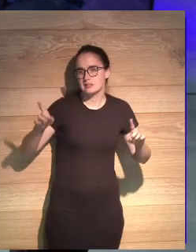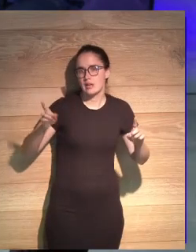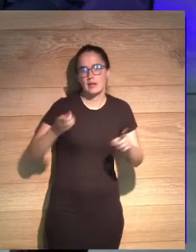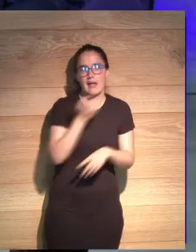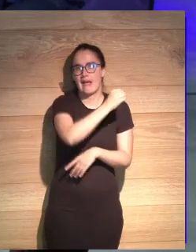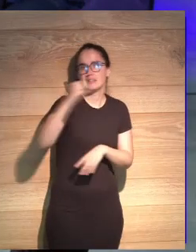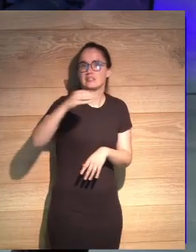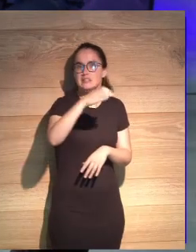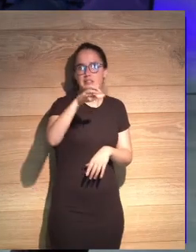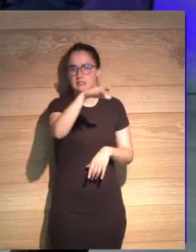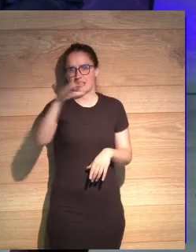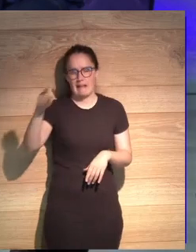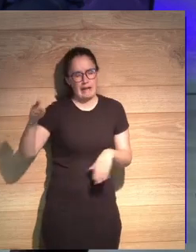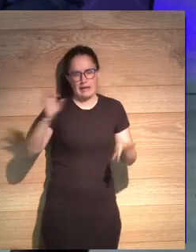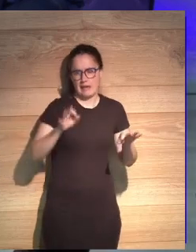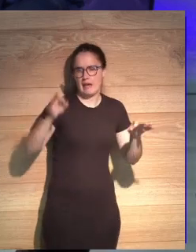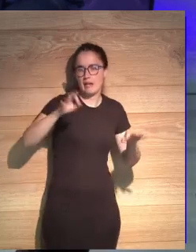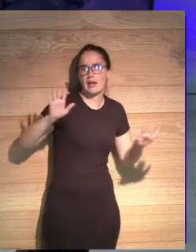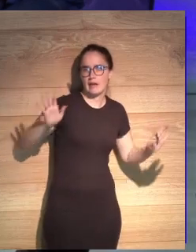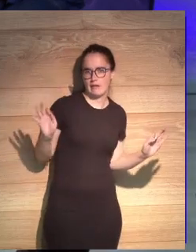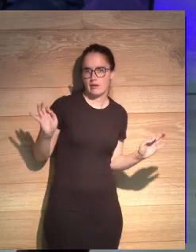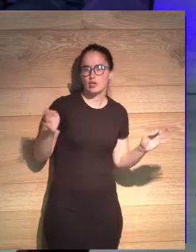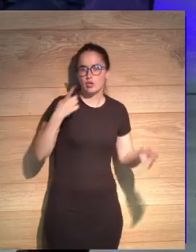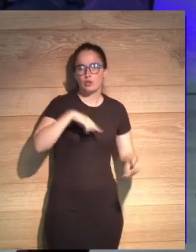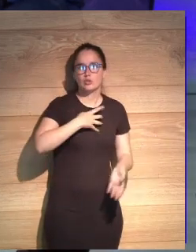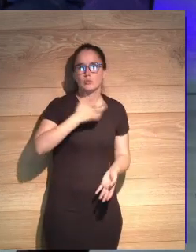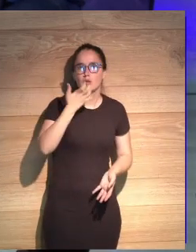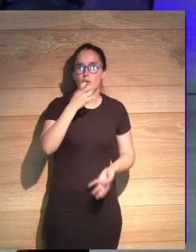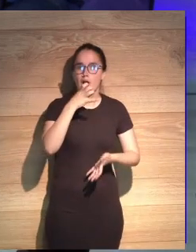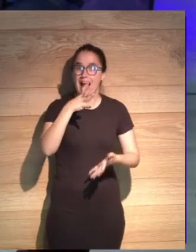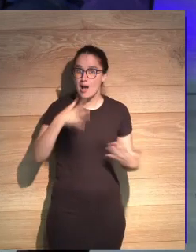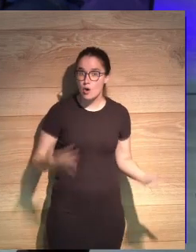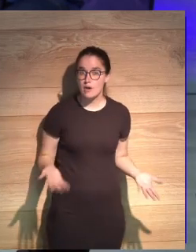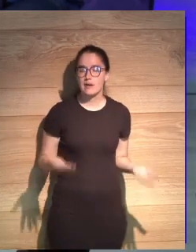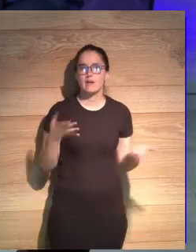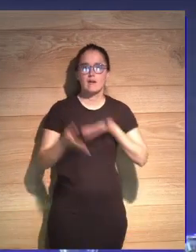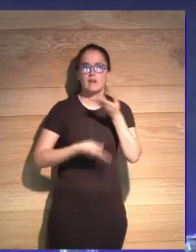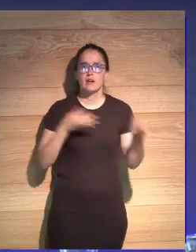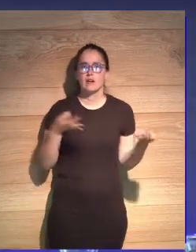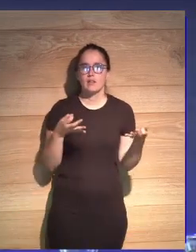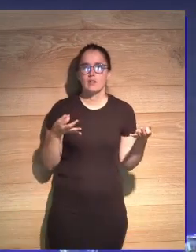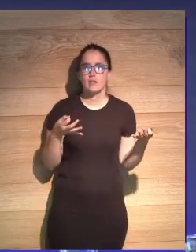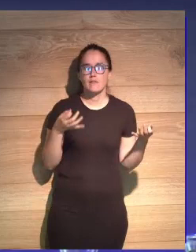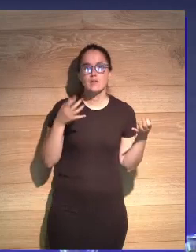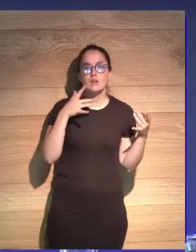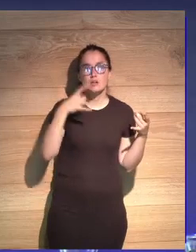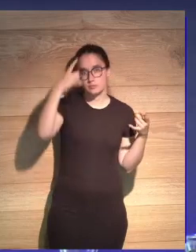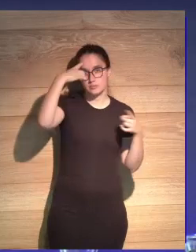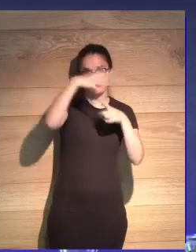patients is not Assassin's Creed or something sophisticated. What we do, for example,